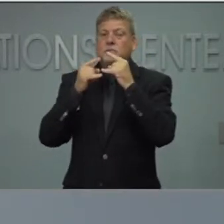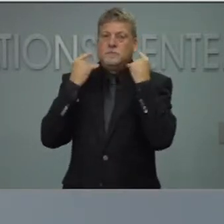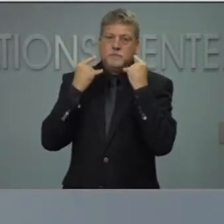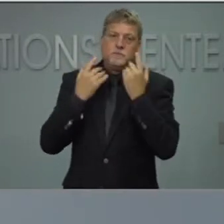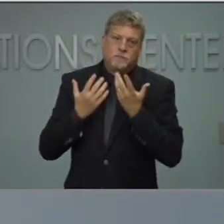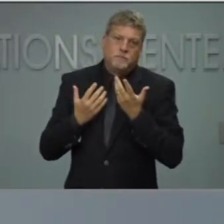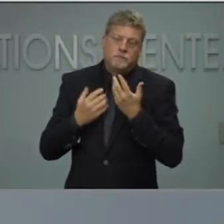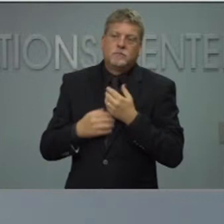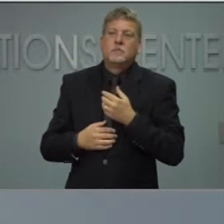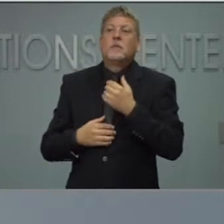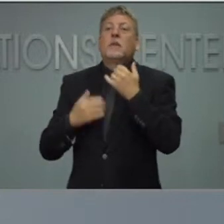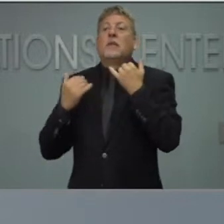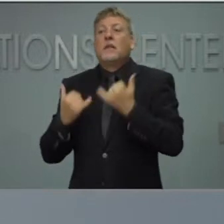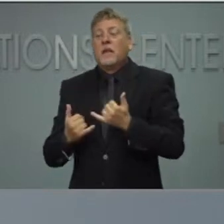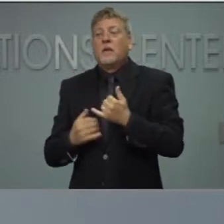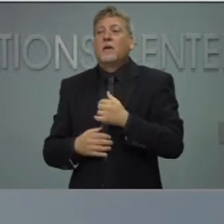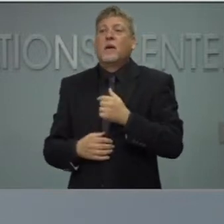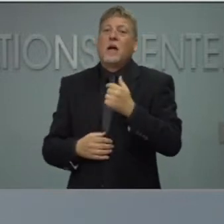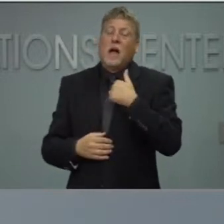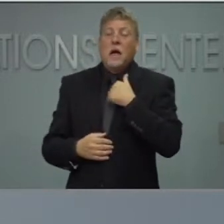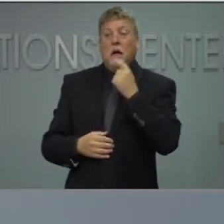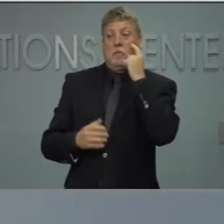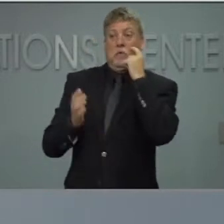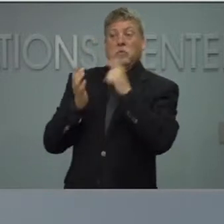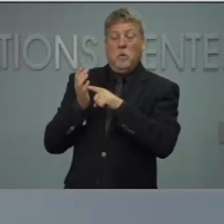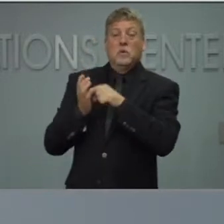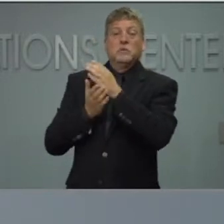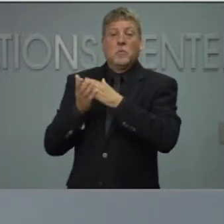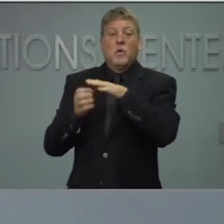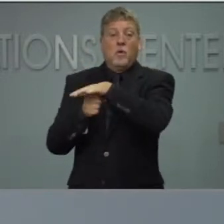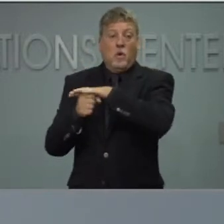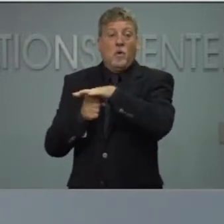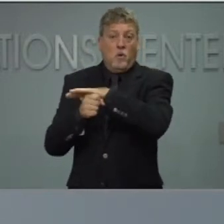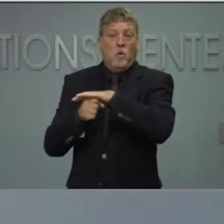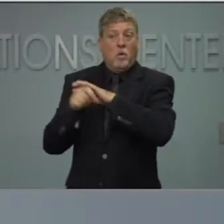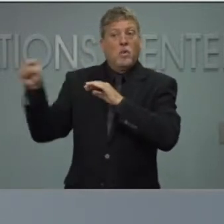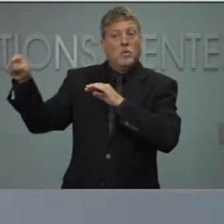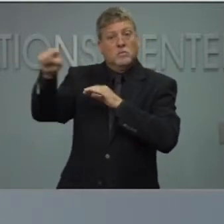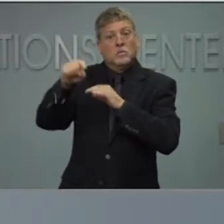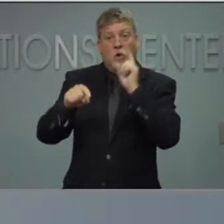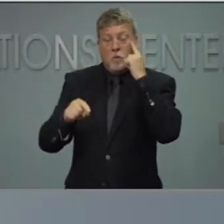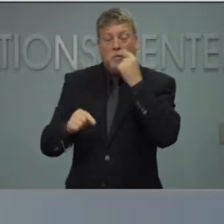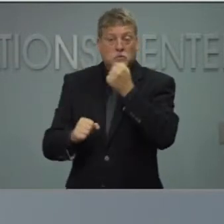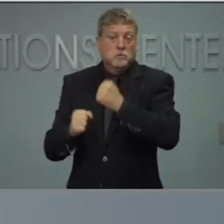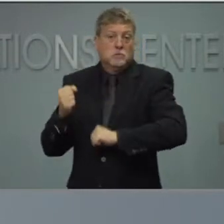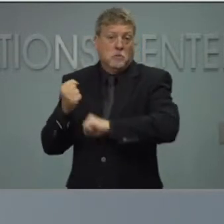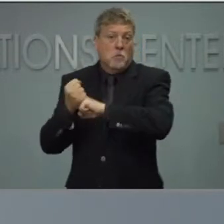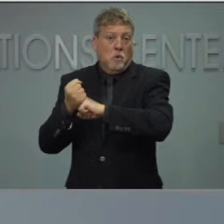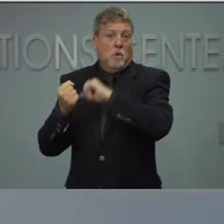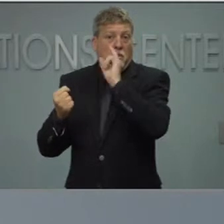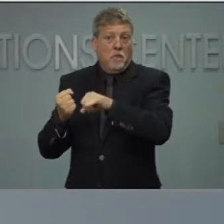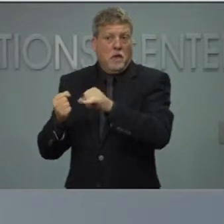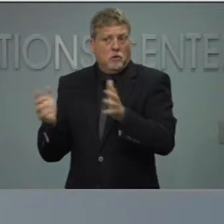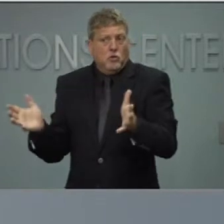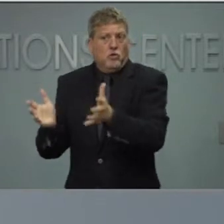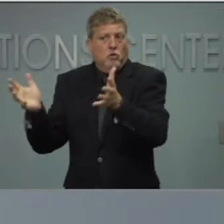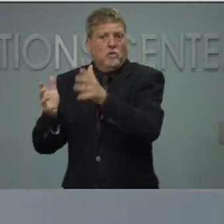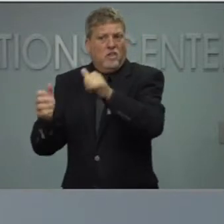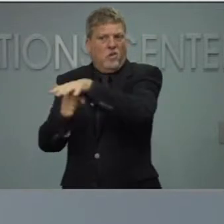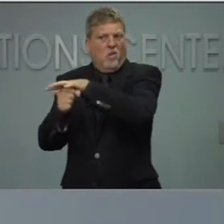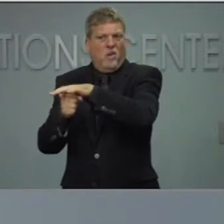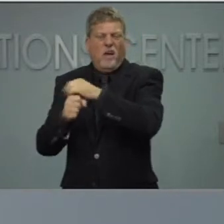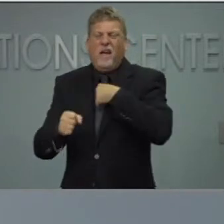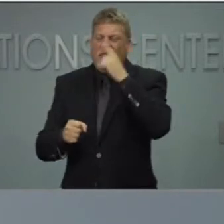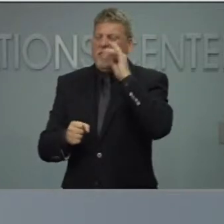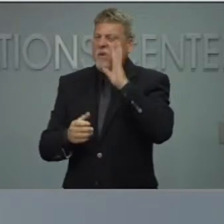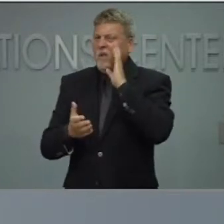local authorities mandating that for public spaces. We very much support that, and I think that is going to continue to